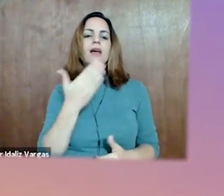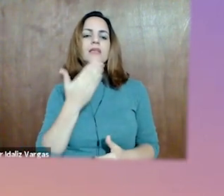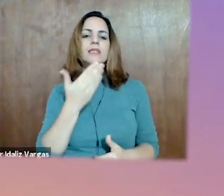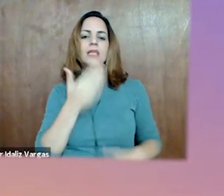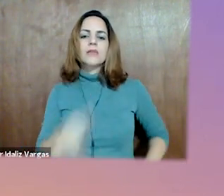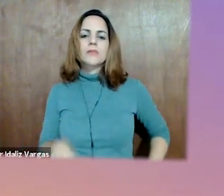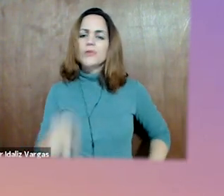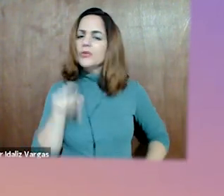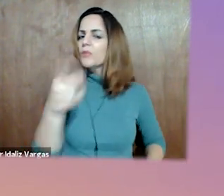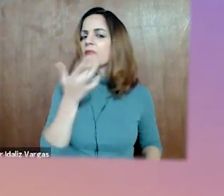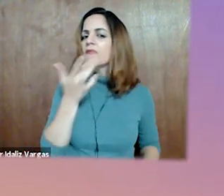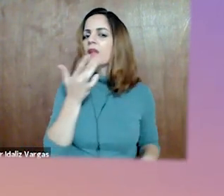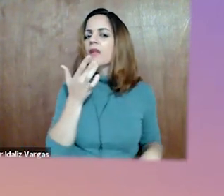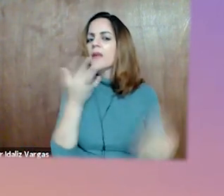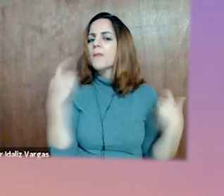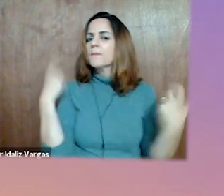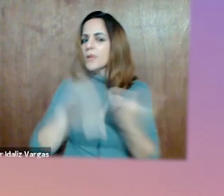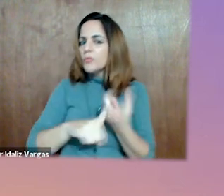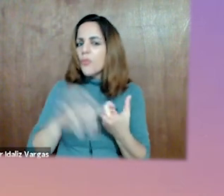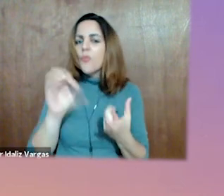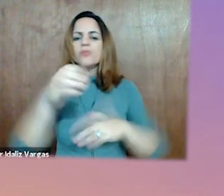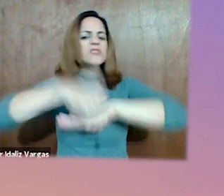¿Prefieres español o inglés, Digna?